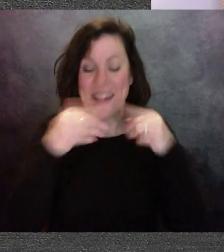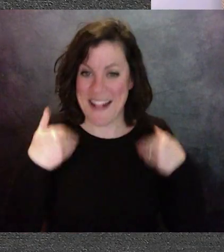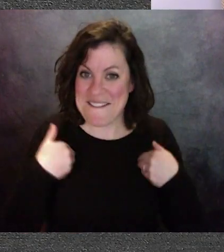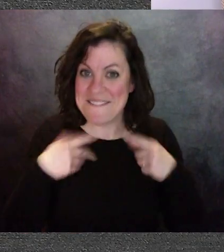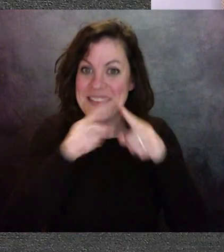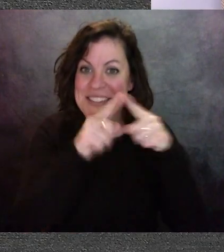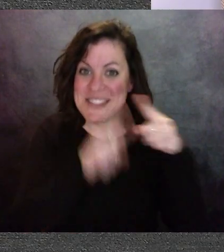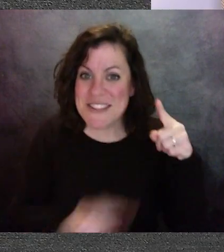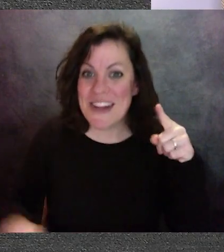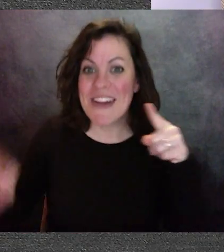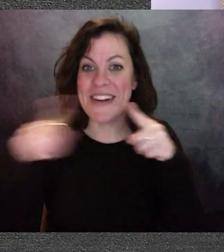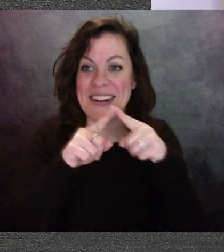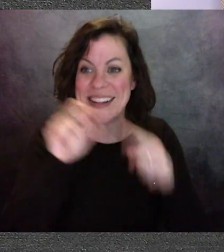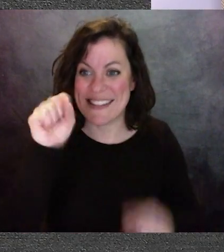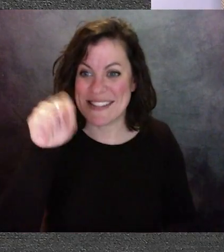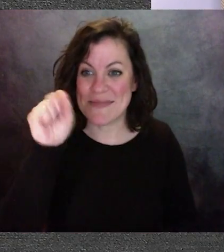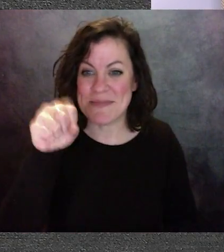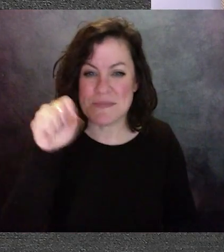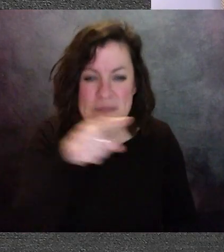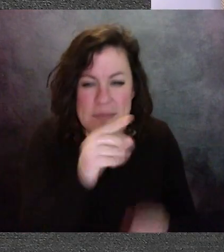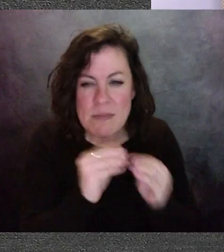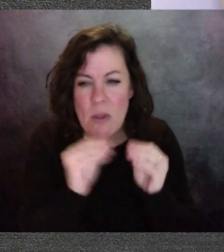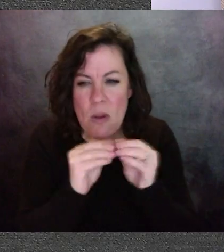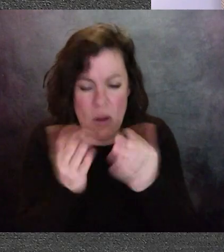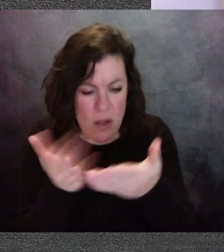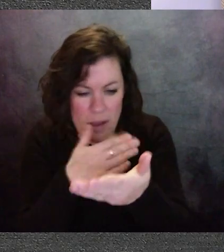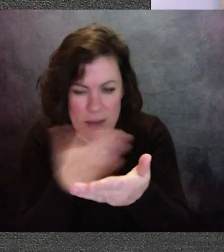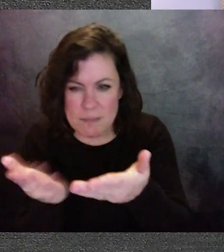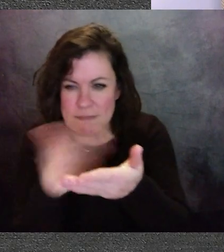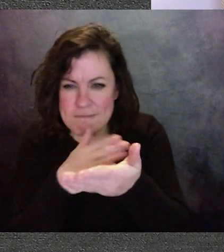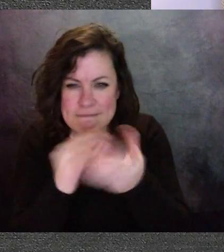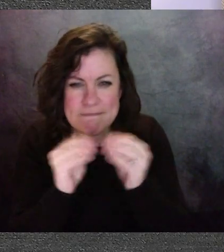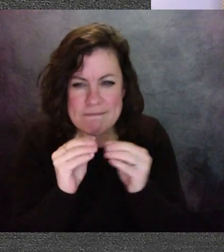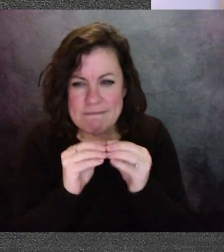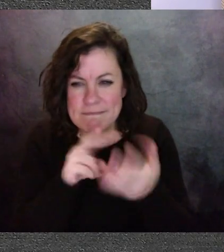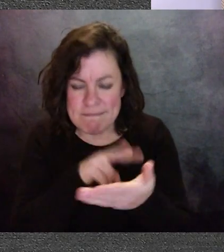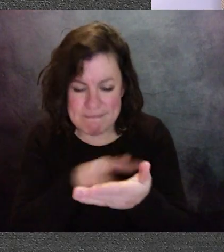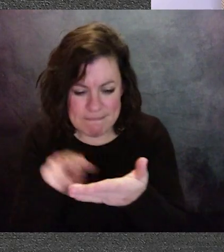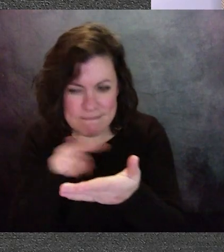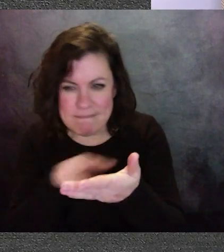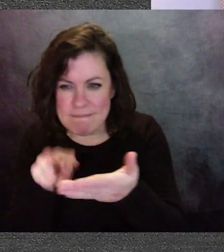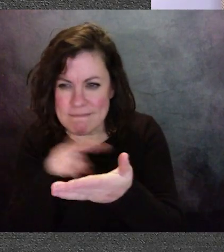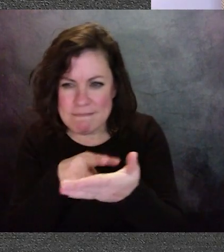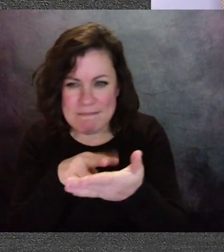And then when we watched a little more of the circus, we came to